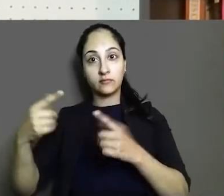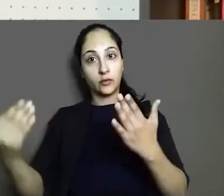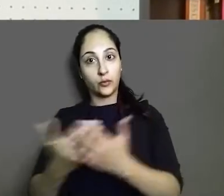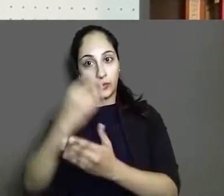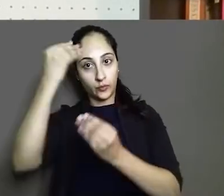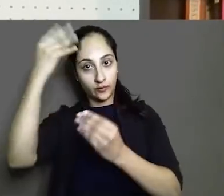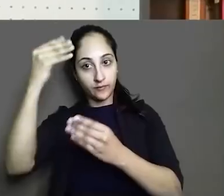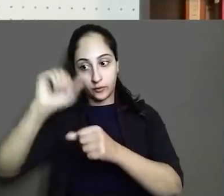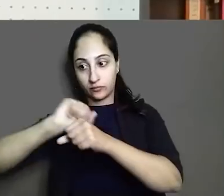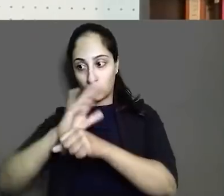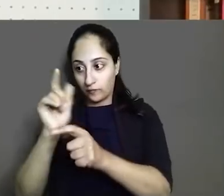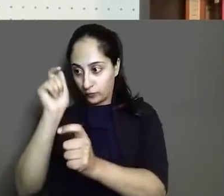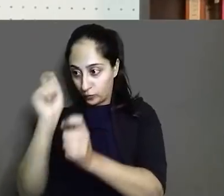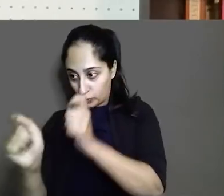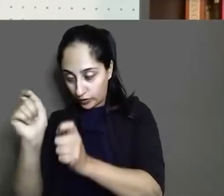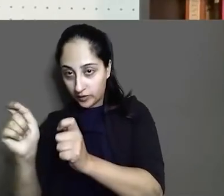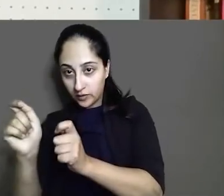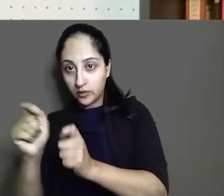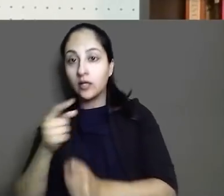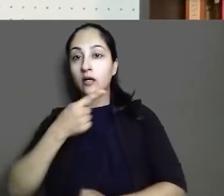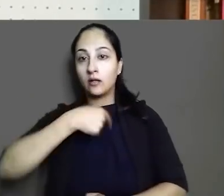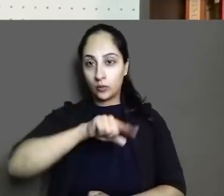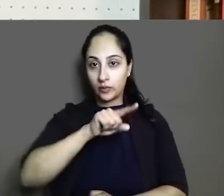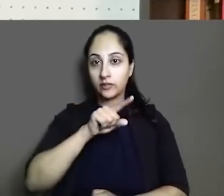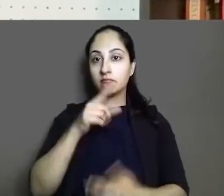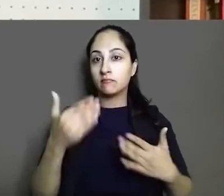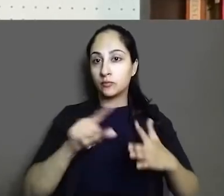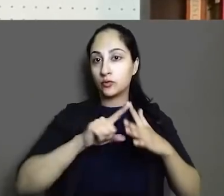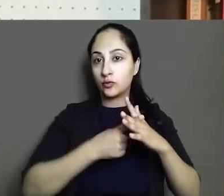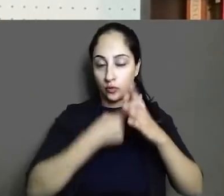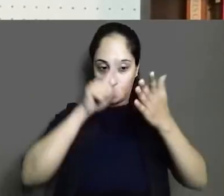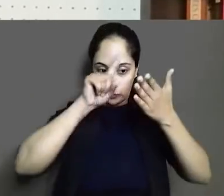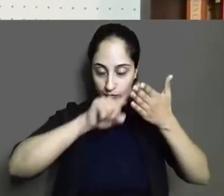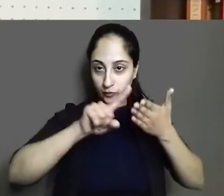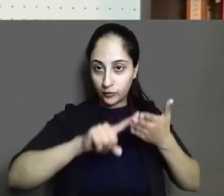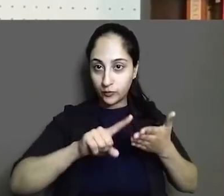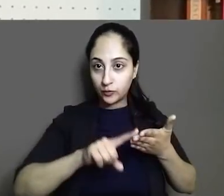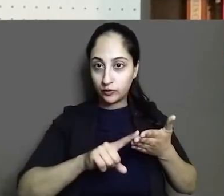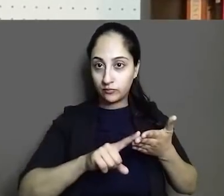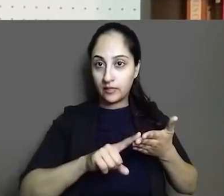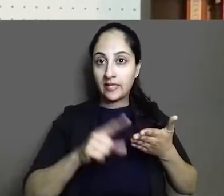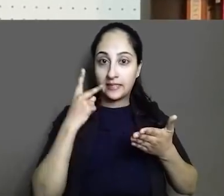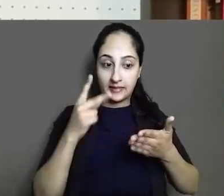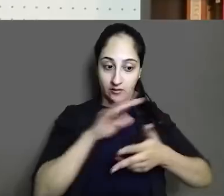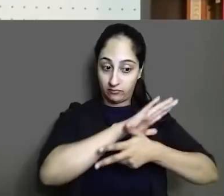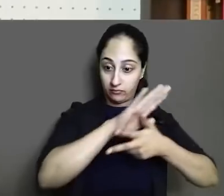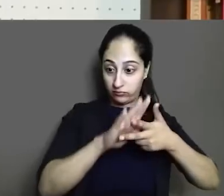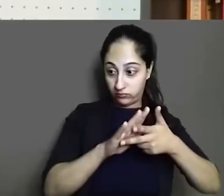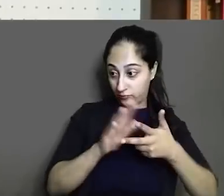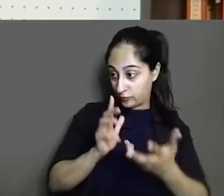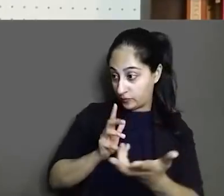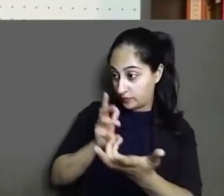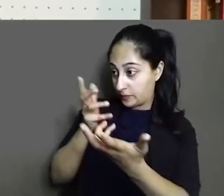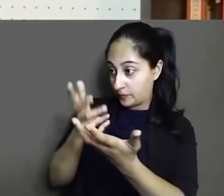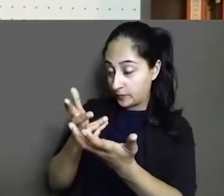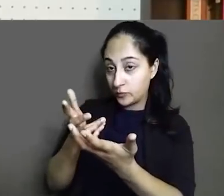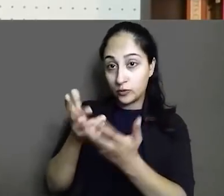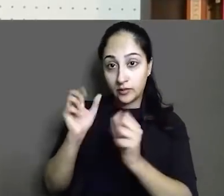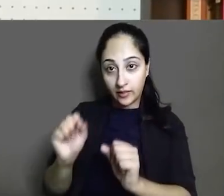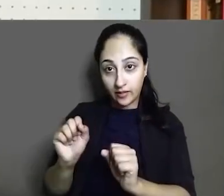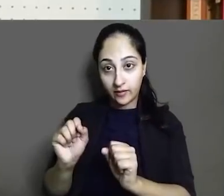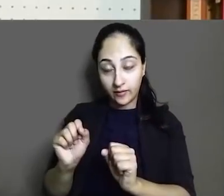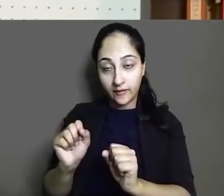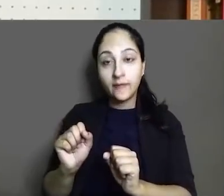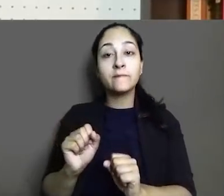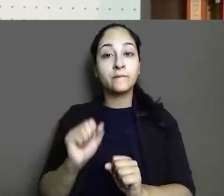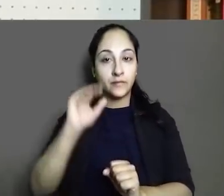was first identified in Manaus region in Brazil, it is too early, but the studies